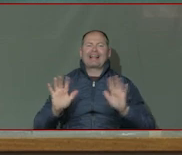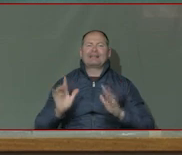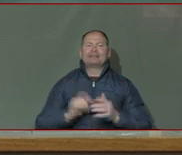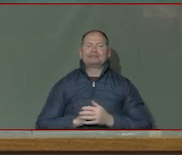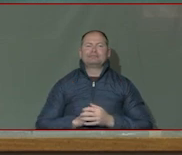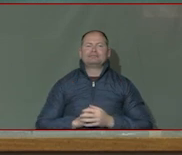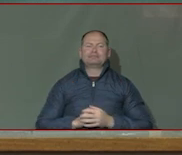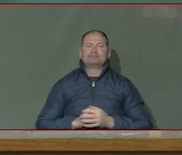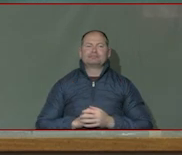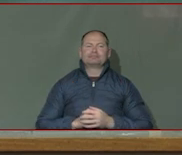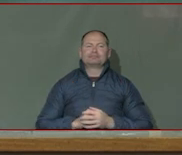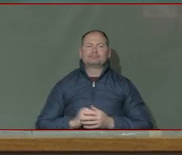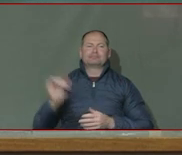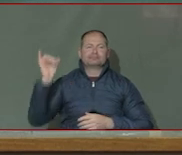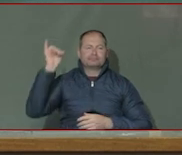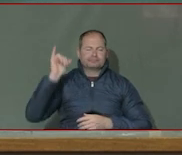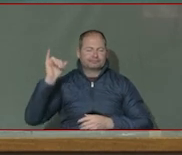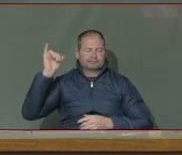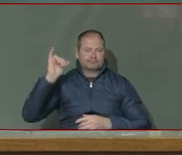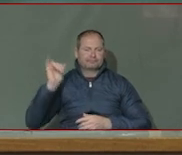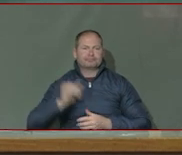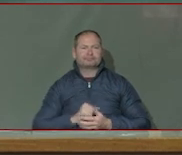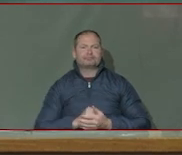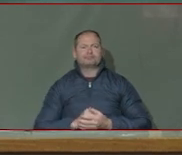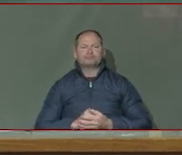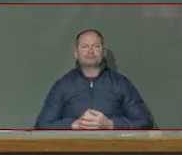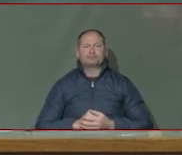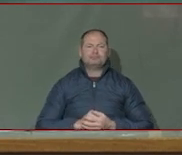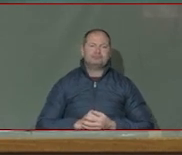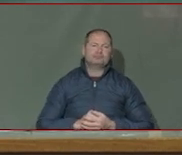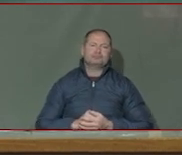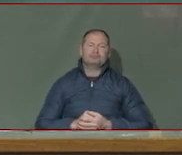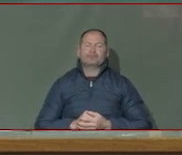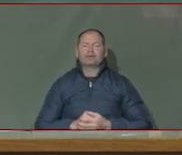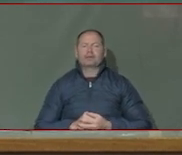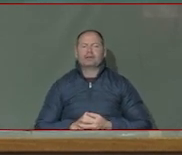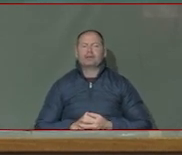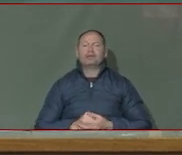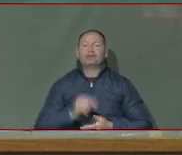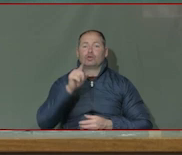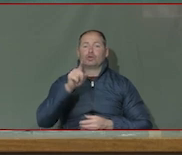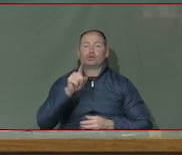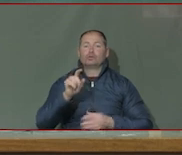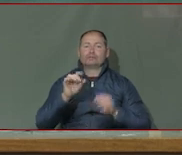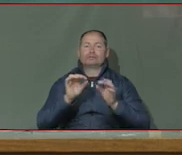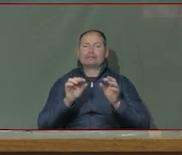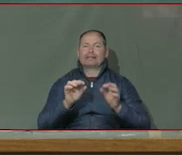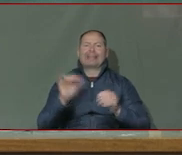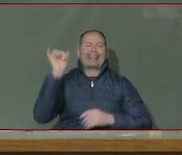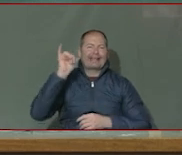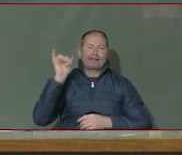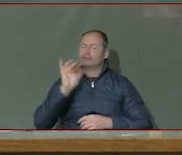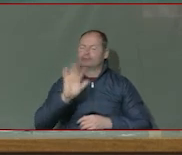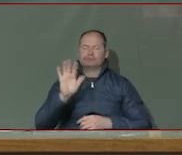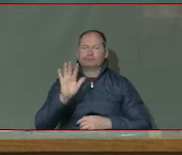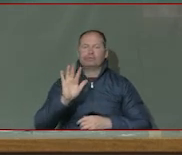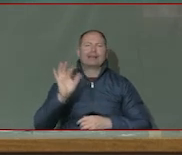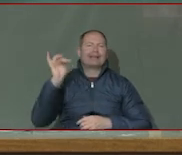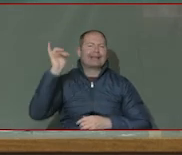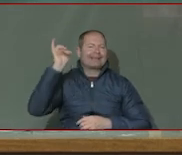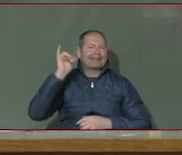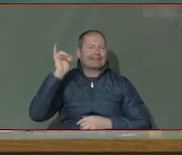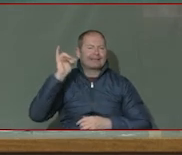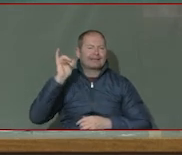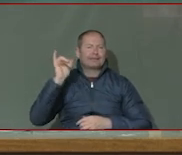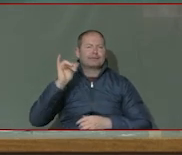Yellow seed color. So normally you must write in full, yellow seed color. Don't just write yellow. But I'm running out of time.